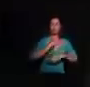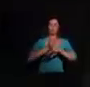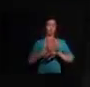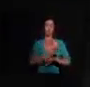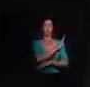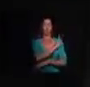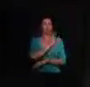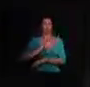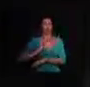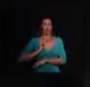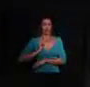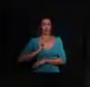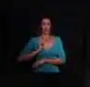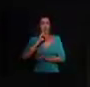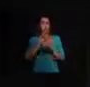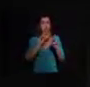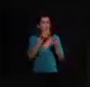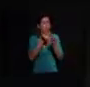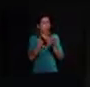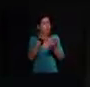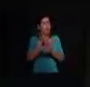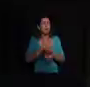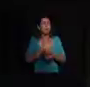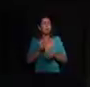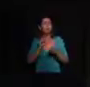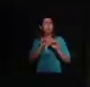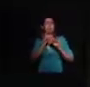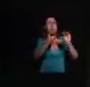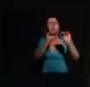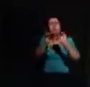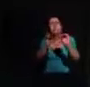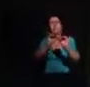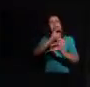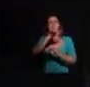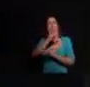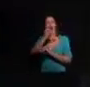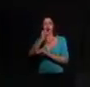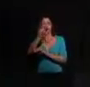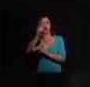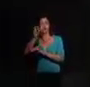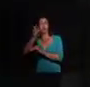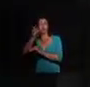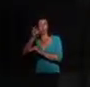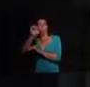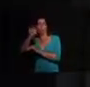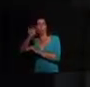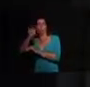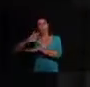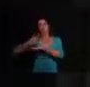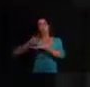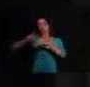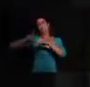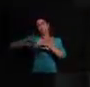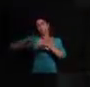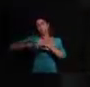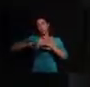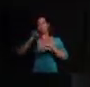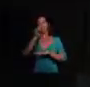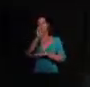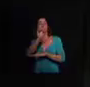The people that give so generously of their time and energy are Jan Wright, who is the chair, Dan Bauer, who is the